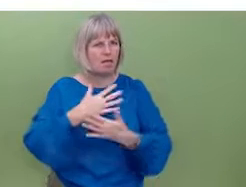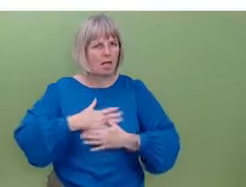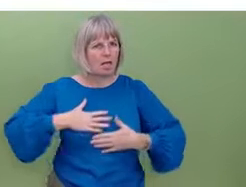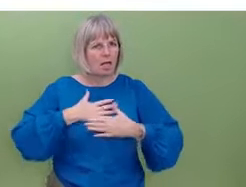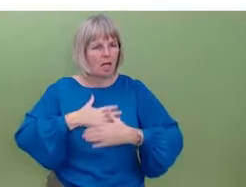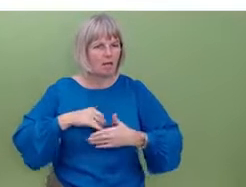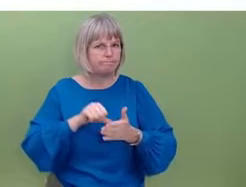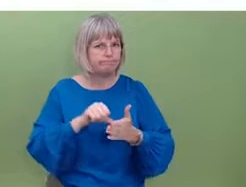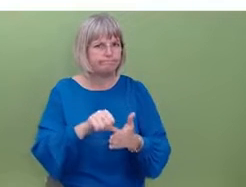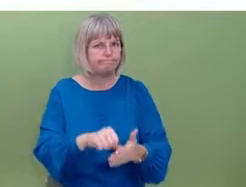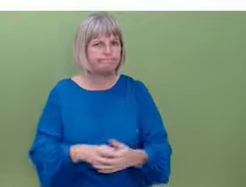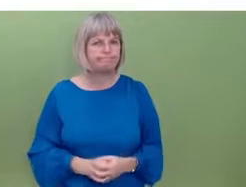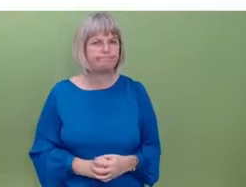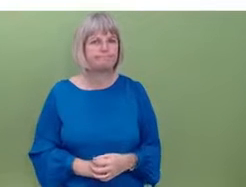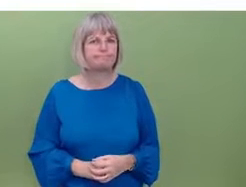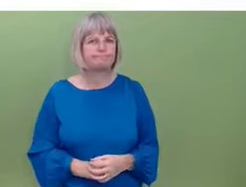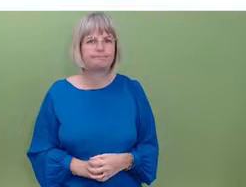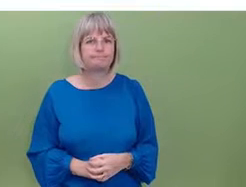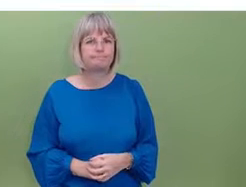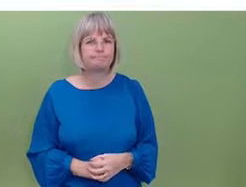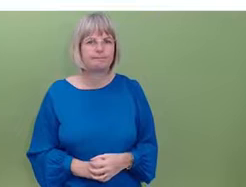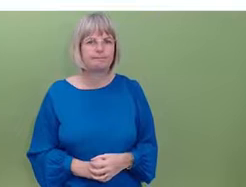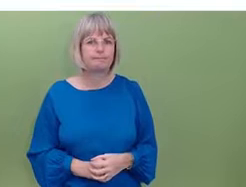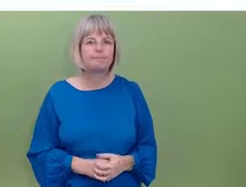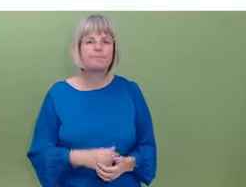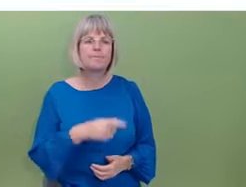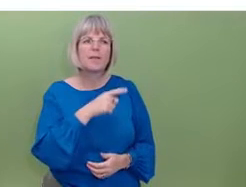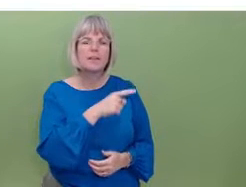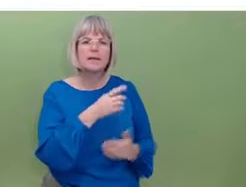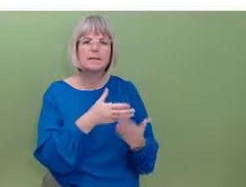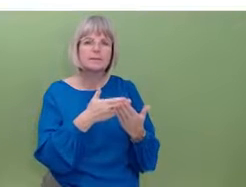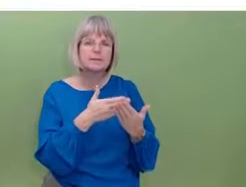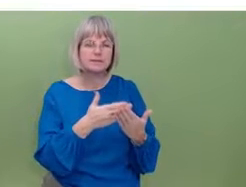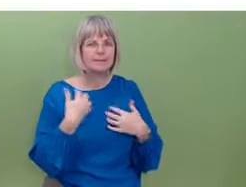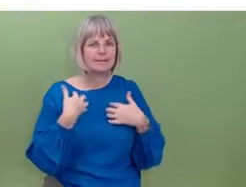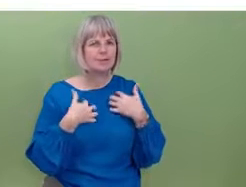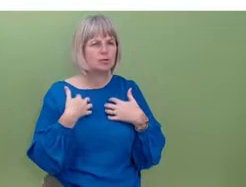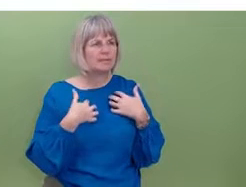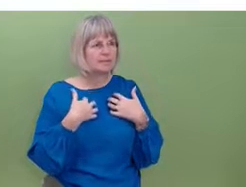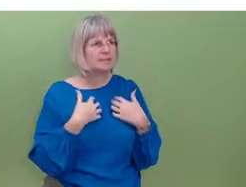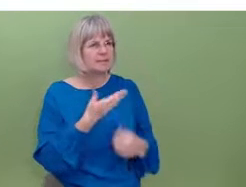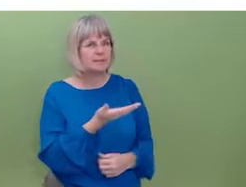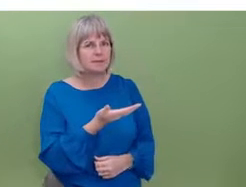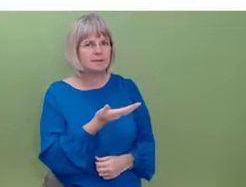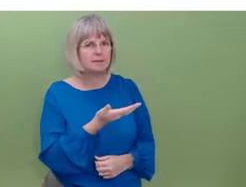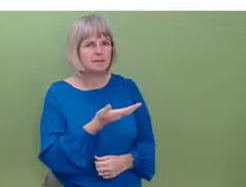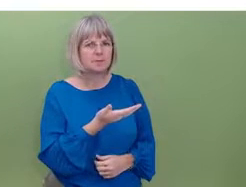The CoSpace studies perhaps is the most interesting from the point of view of looking at